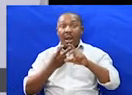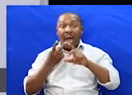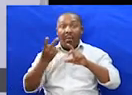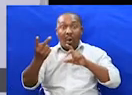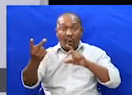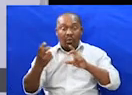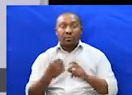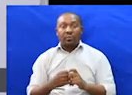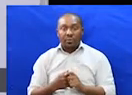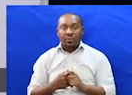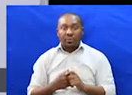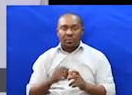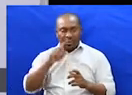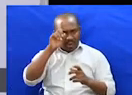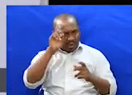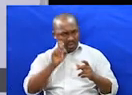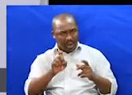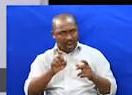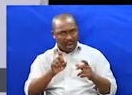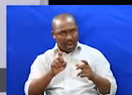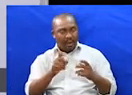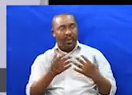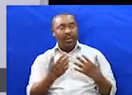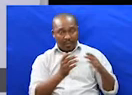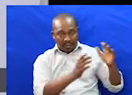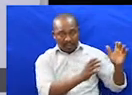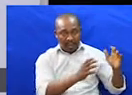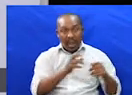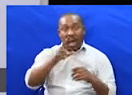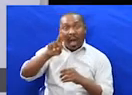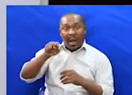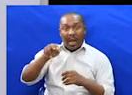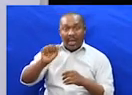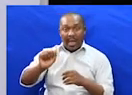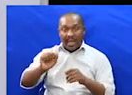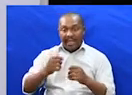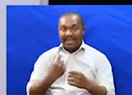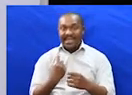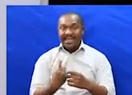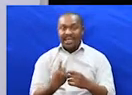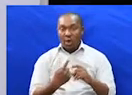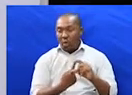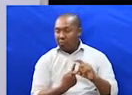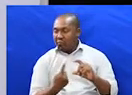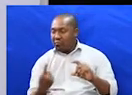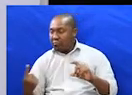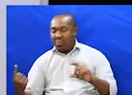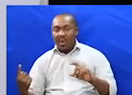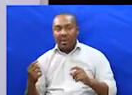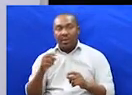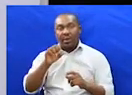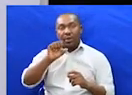strand, while RNA is only single strand. It's only single